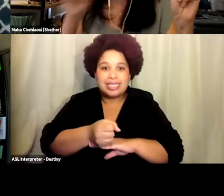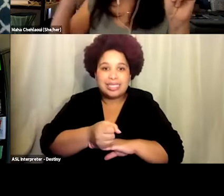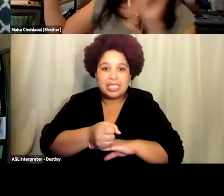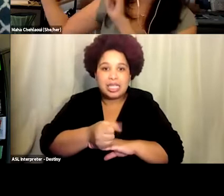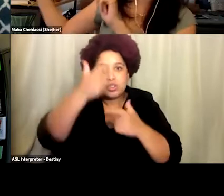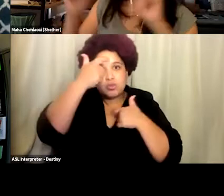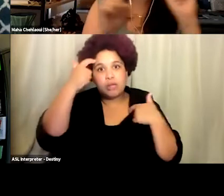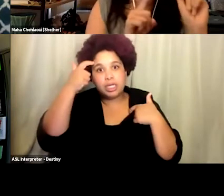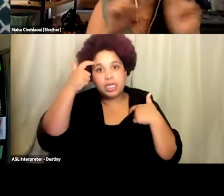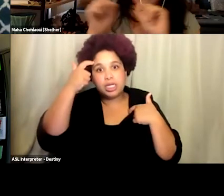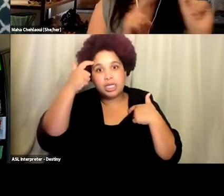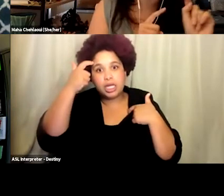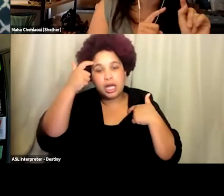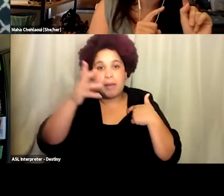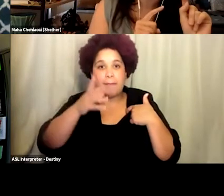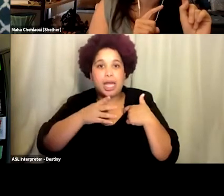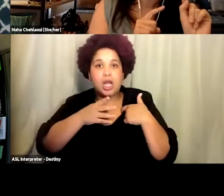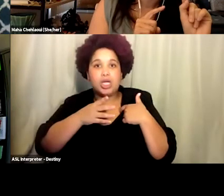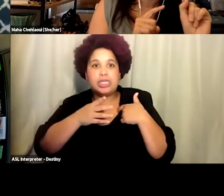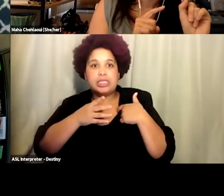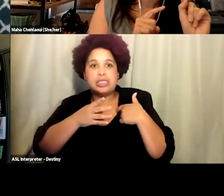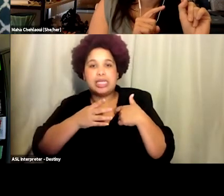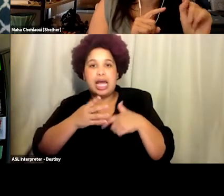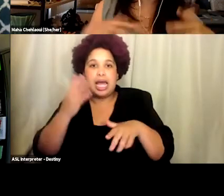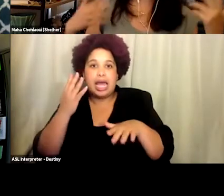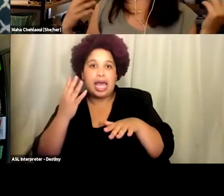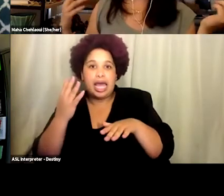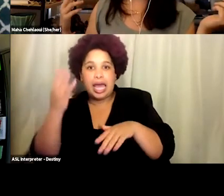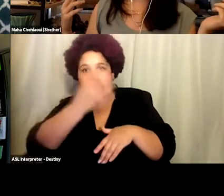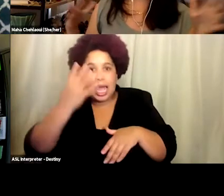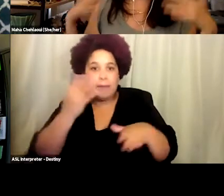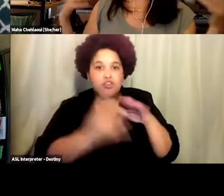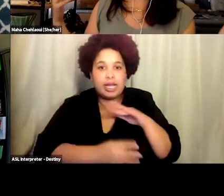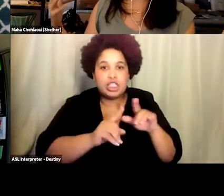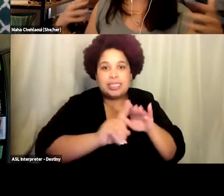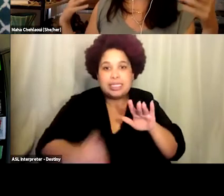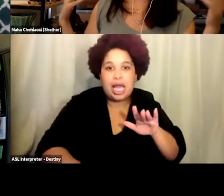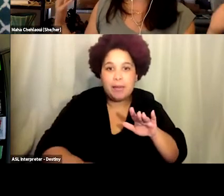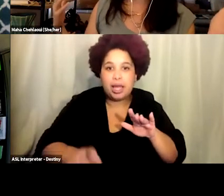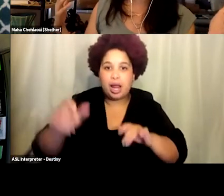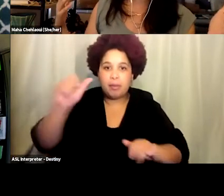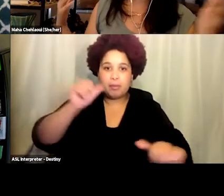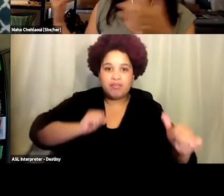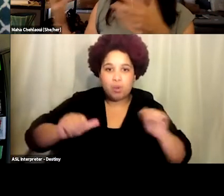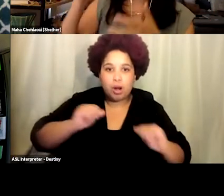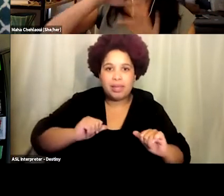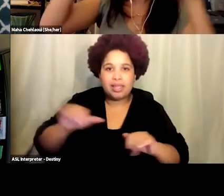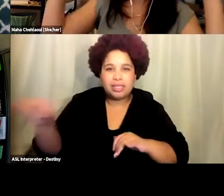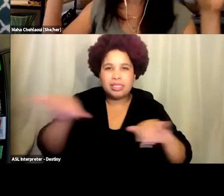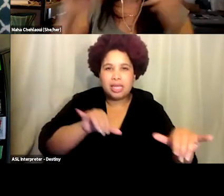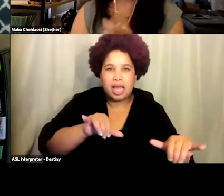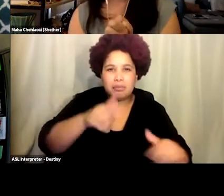trauma that my parents emigrated to escape. And now I'm making a living performing the very trauma that my...